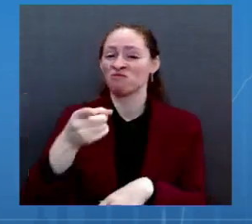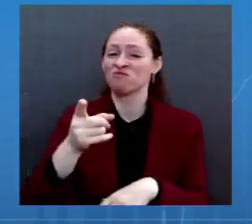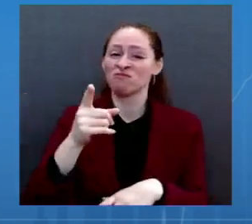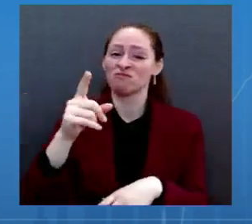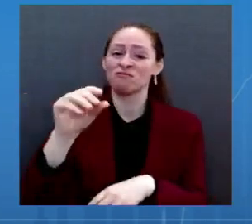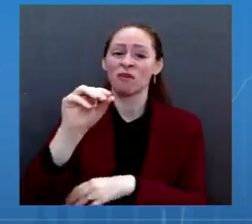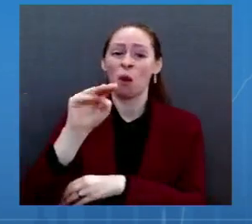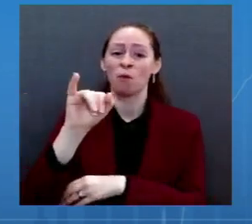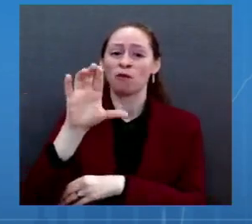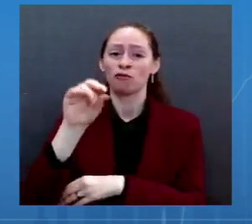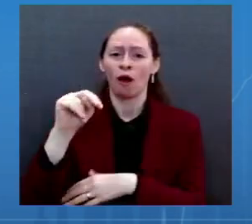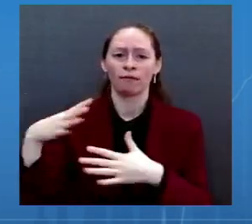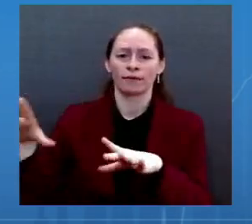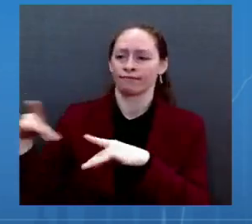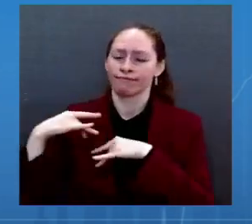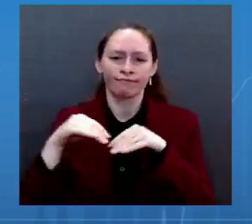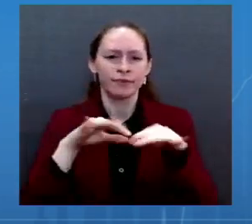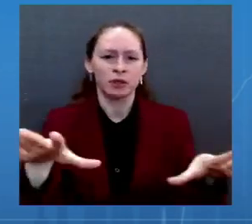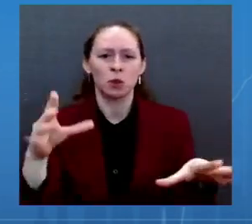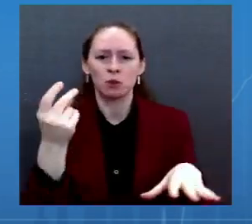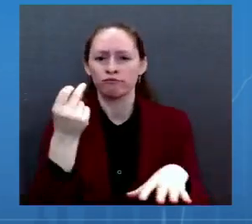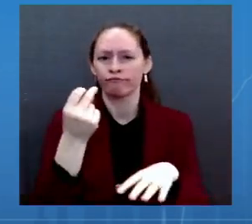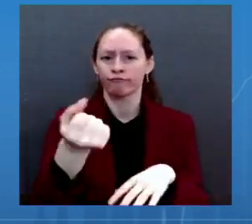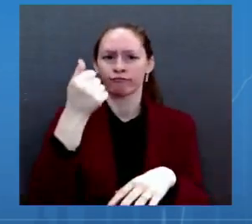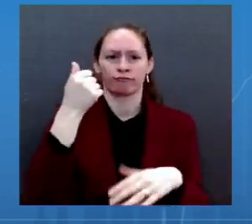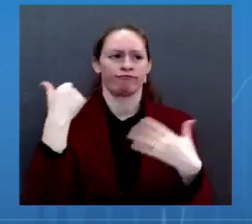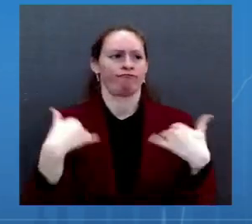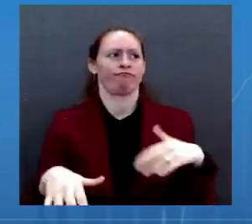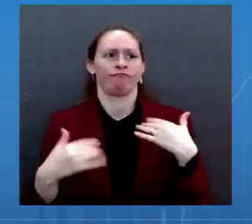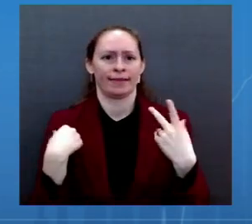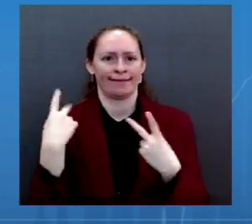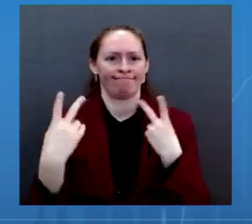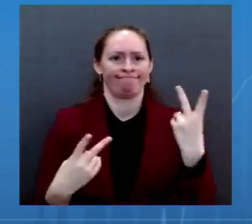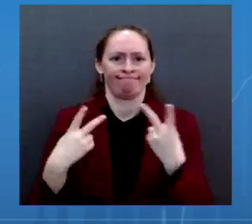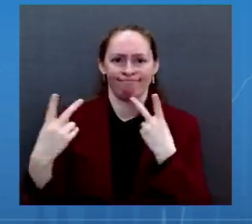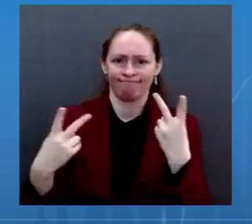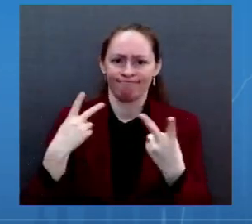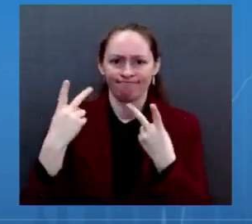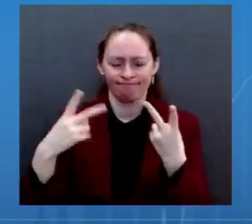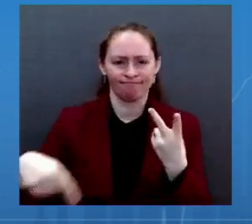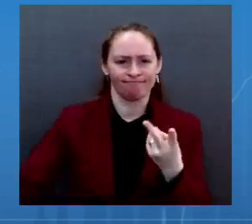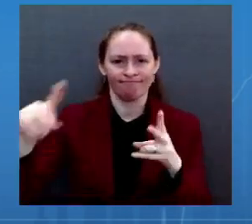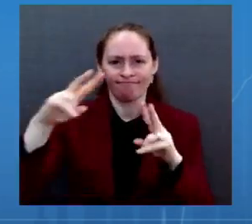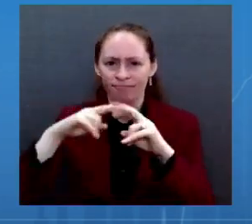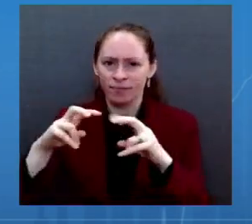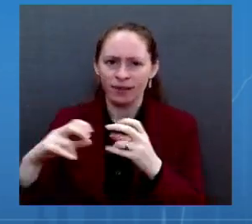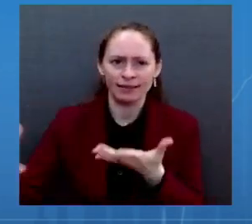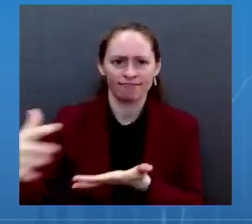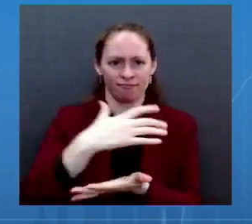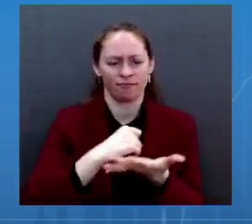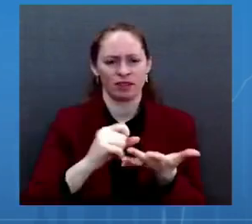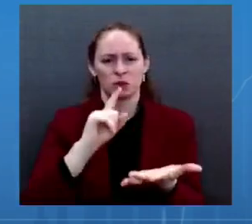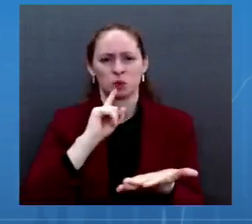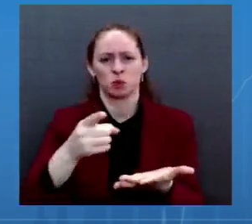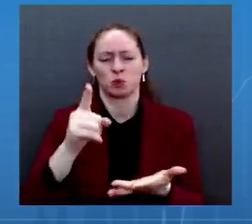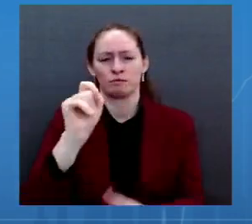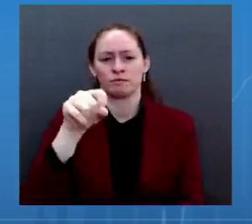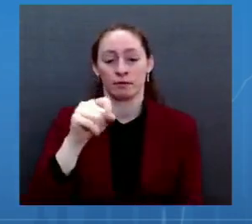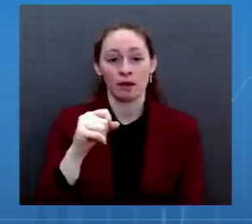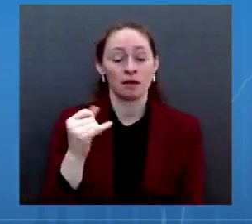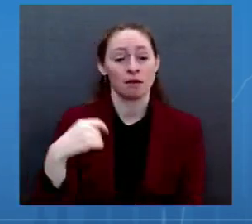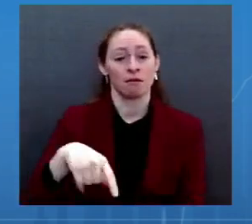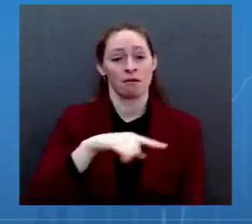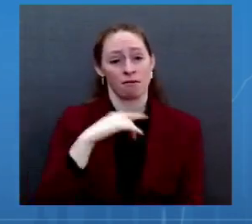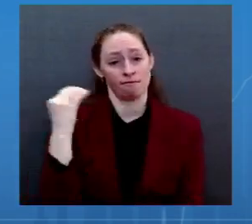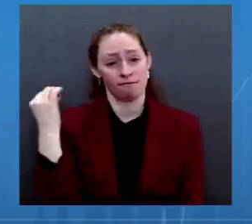Number 2, immune evasion. Omicron evades immune vaccine protection against symptomatic disease and